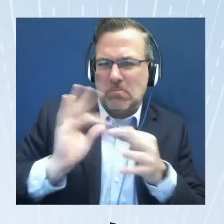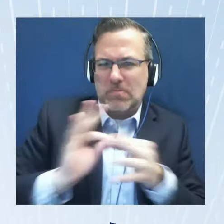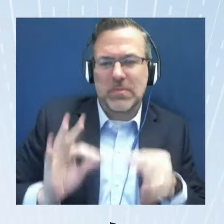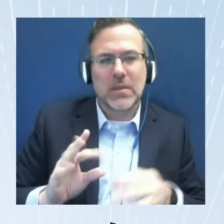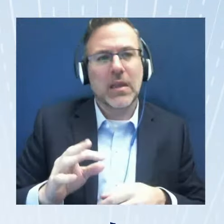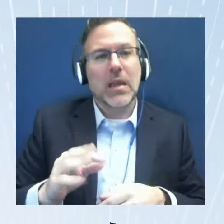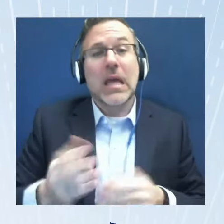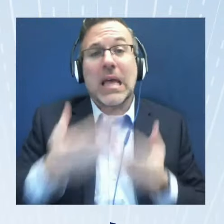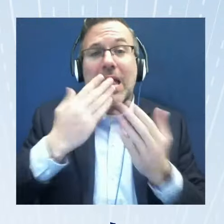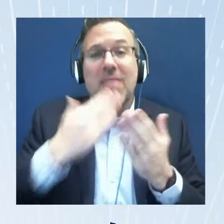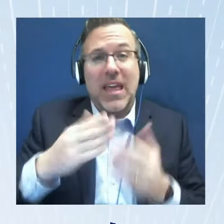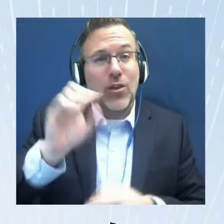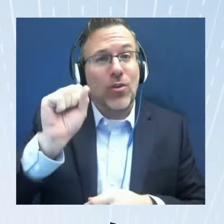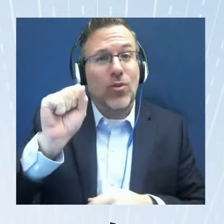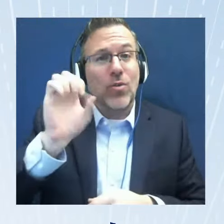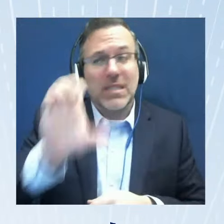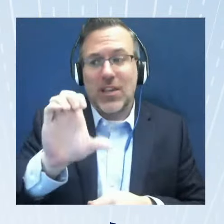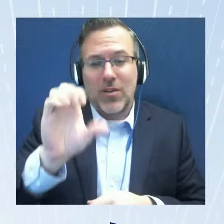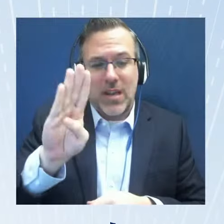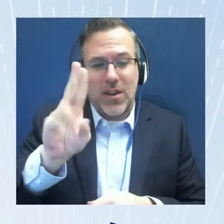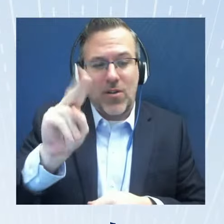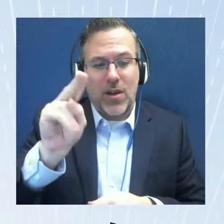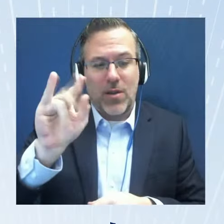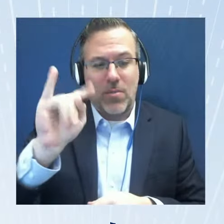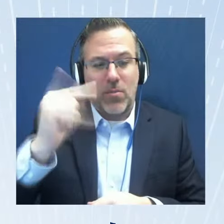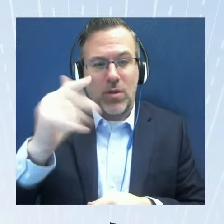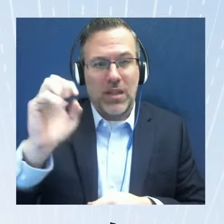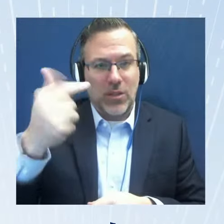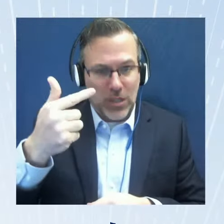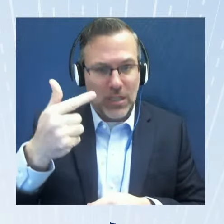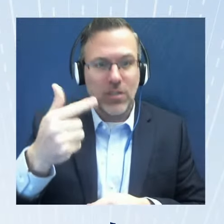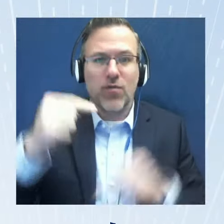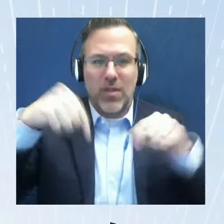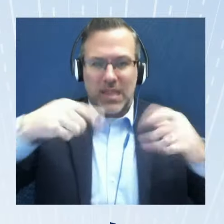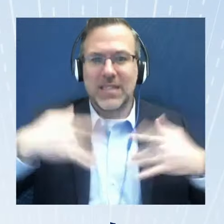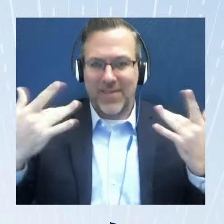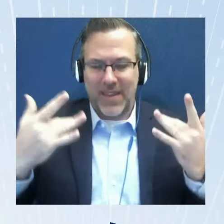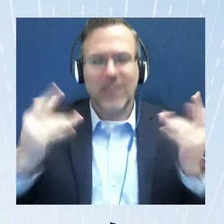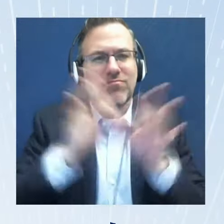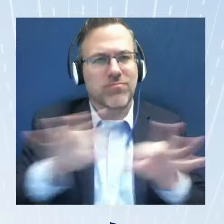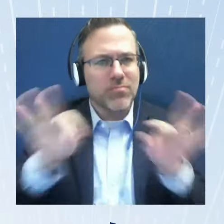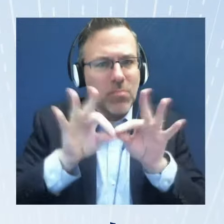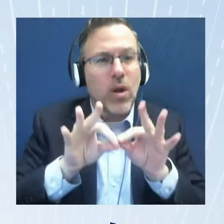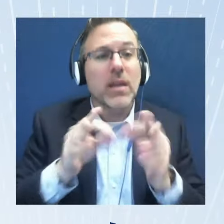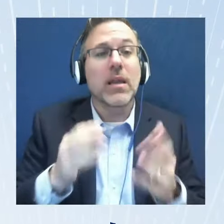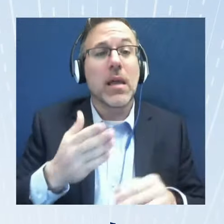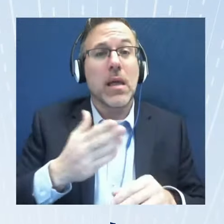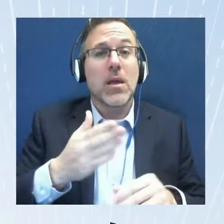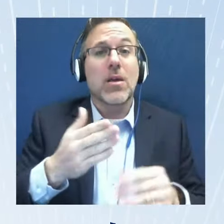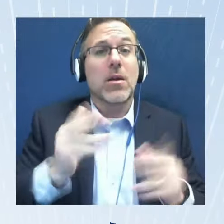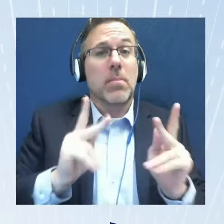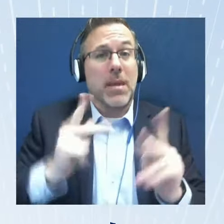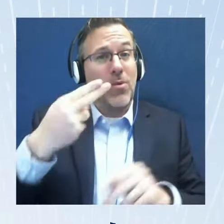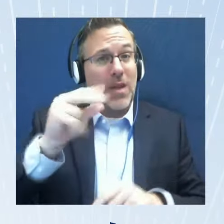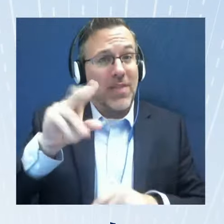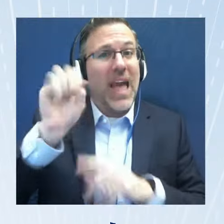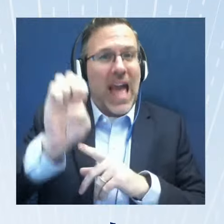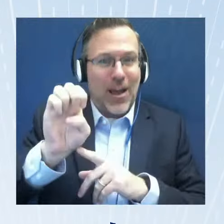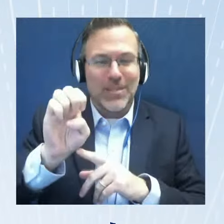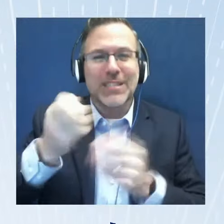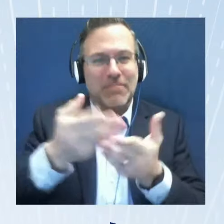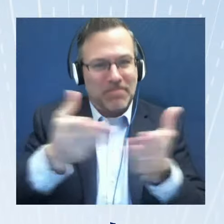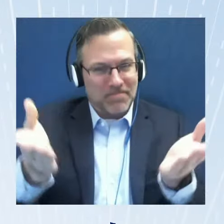thank the Secretary for holding this event. I think this is really important. To my former colleagues in the House, thank you for being here and your